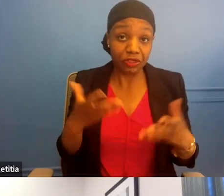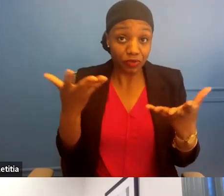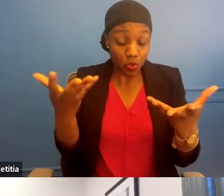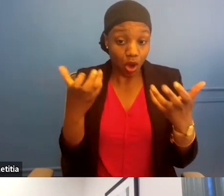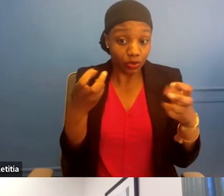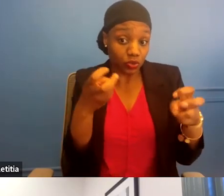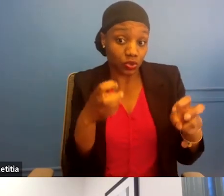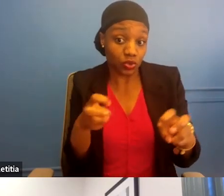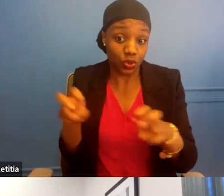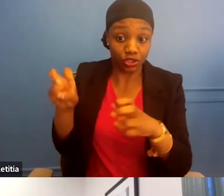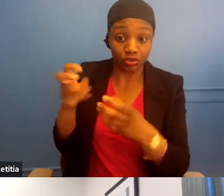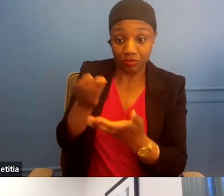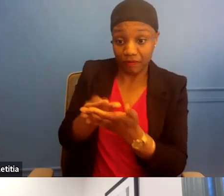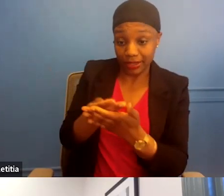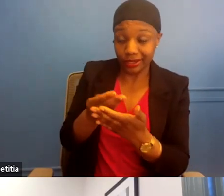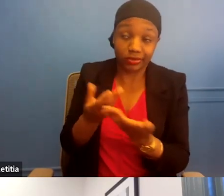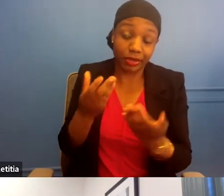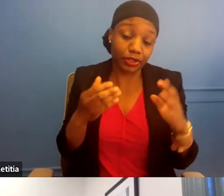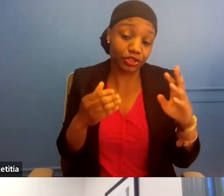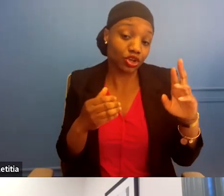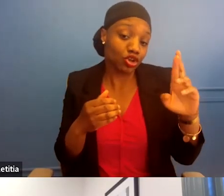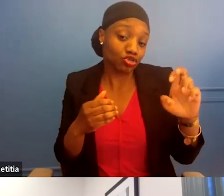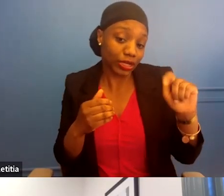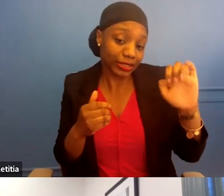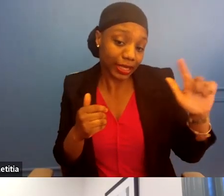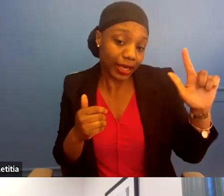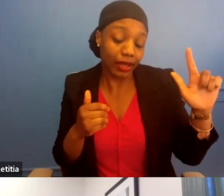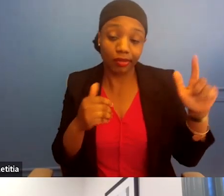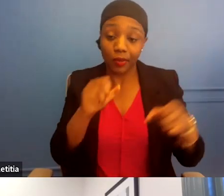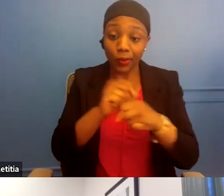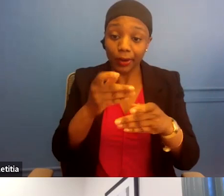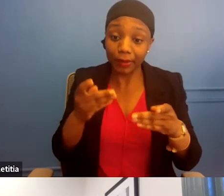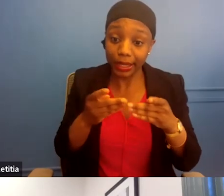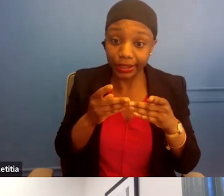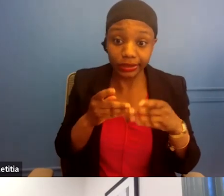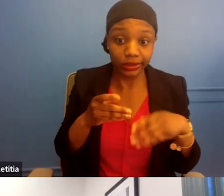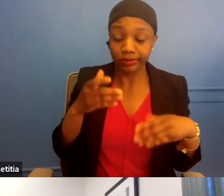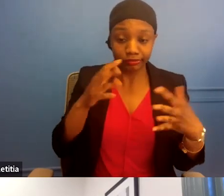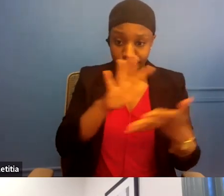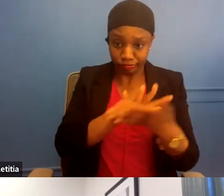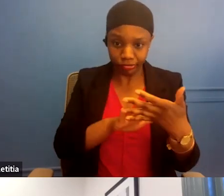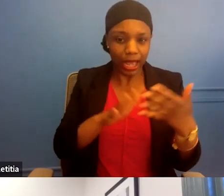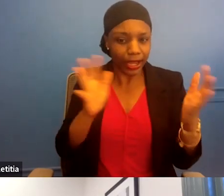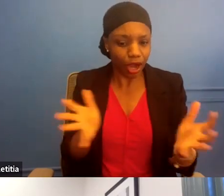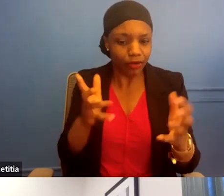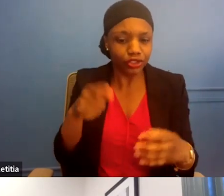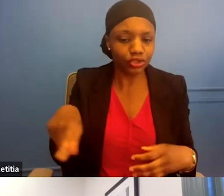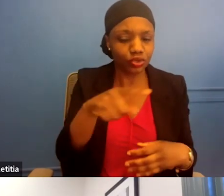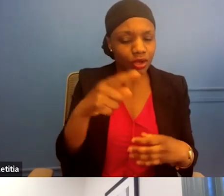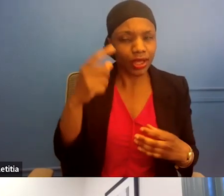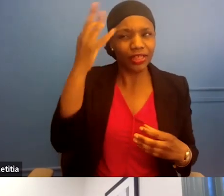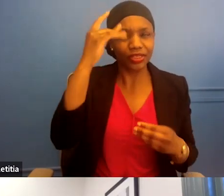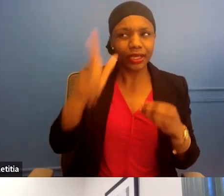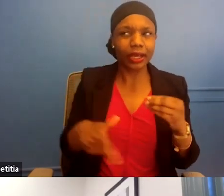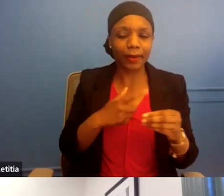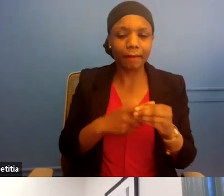within finance, whether it's retail or workplace, or, you know, how you're thinking about institutional and the like, I would encourage you to think about,